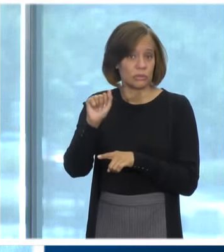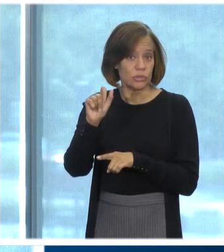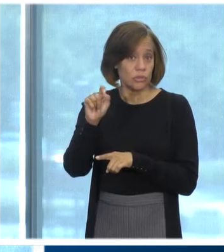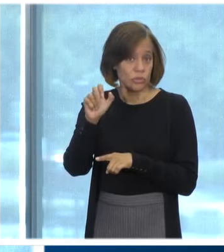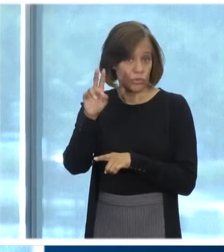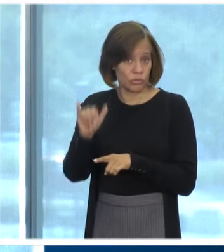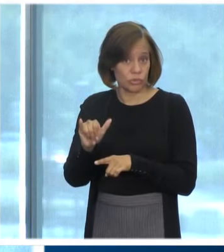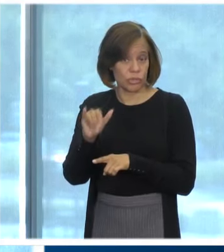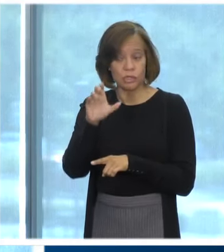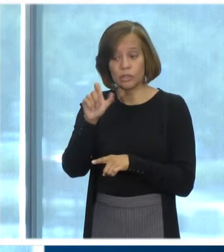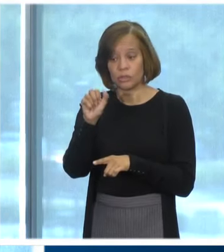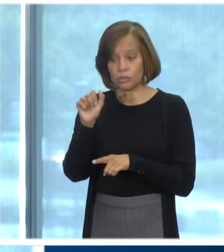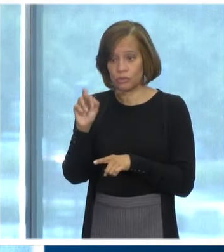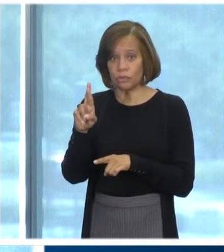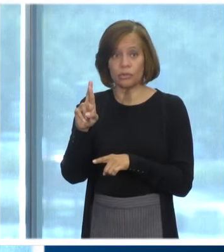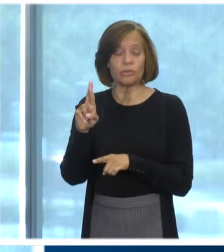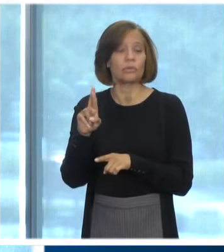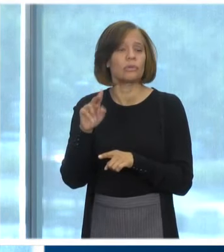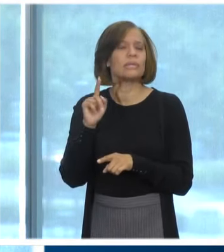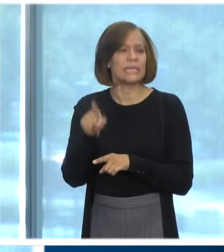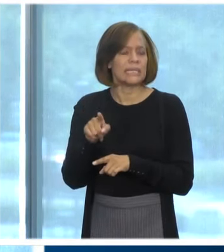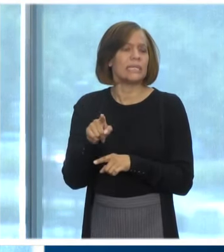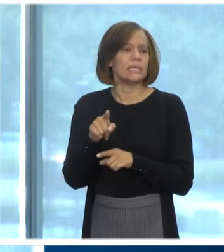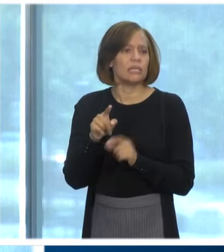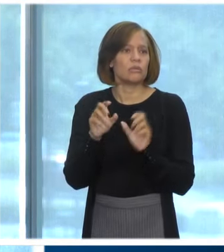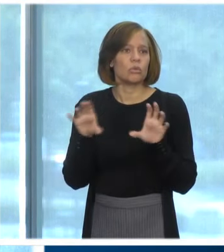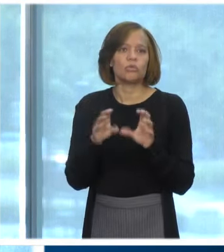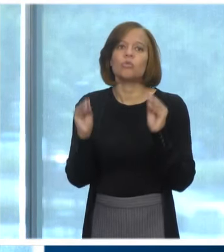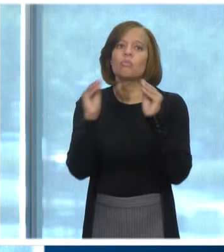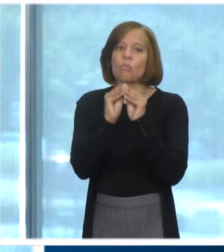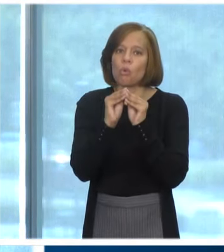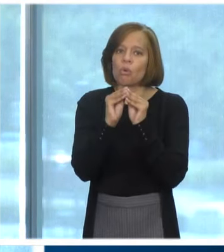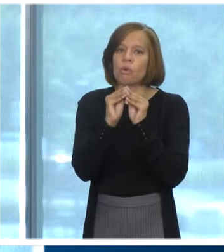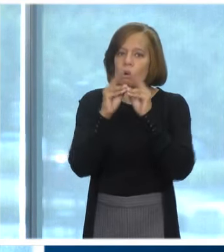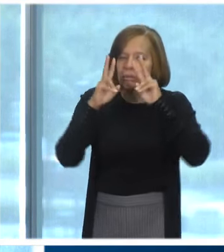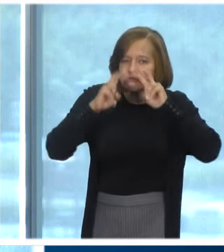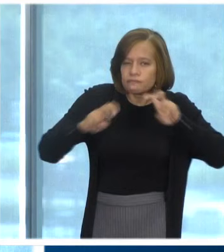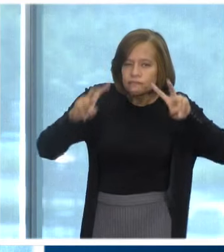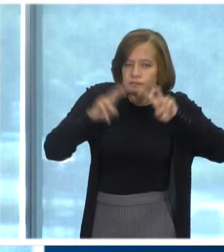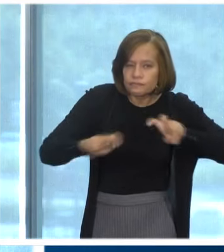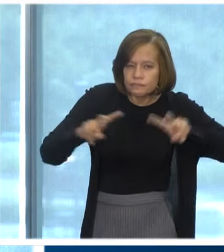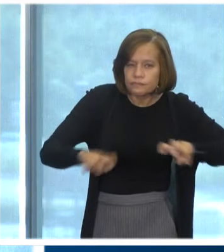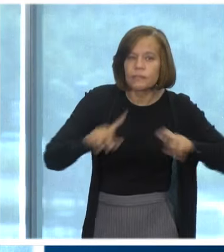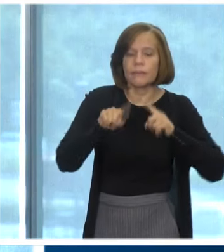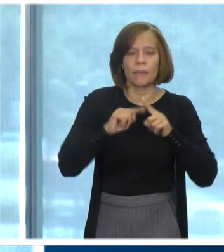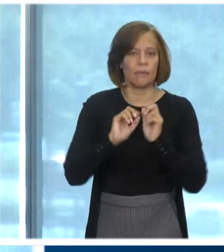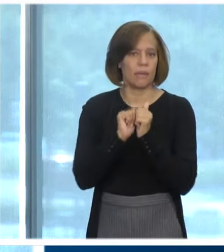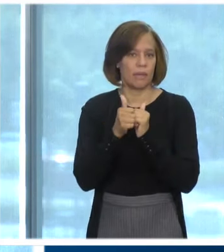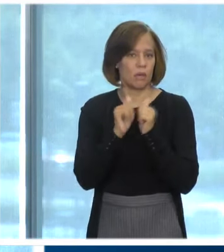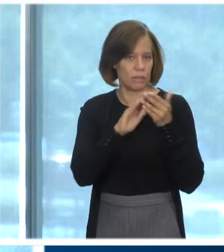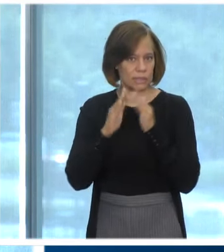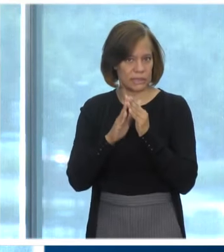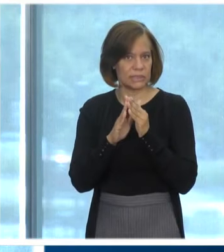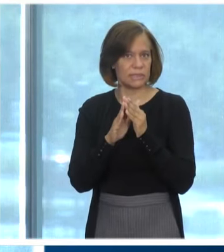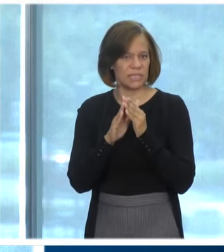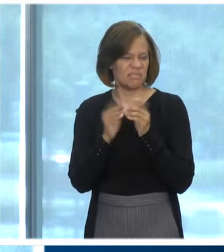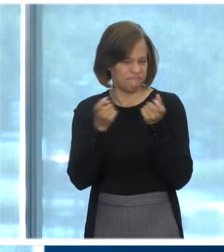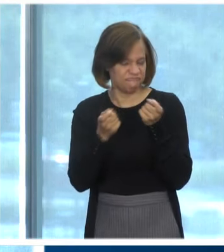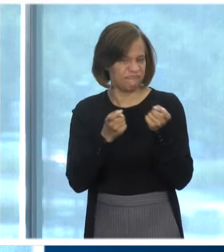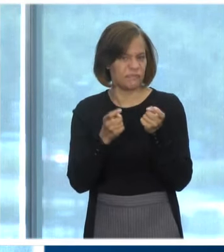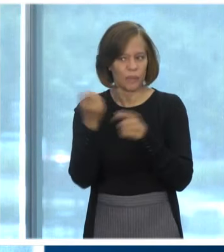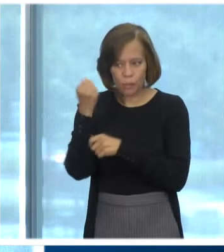picture of how the city handled the protests and opportunities for improvement. We look forward to contributing the knowledge